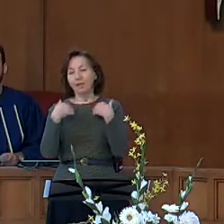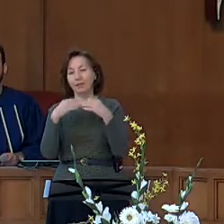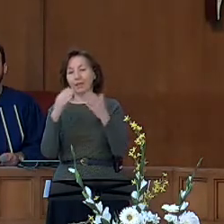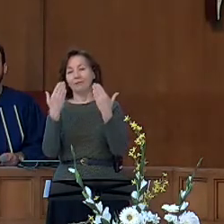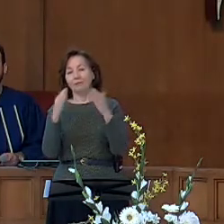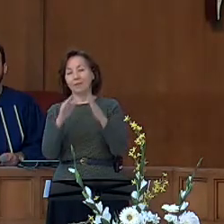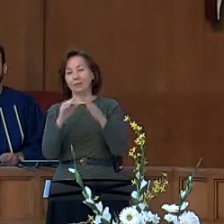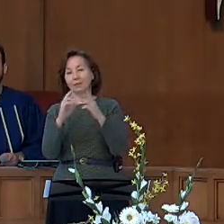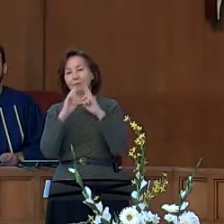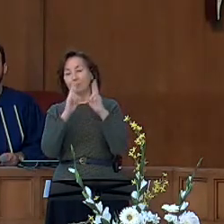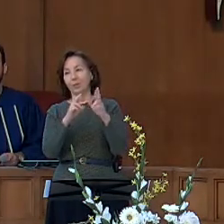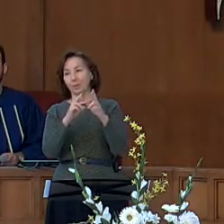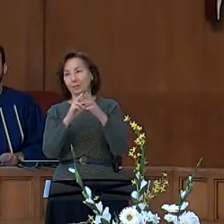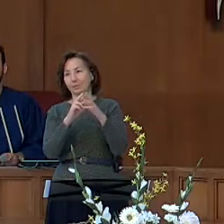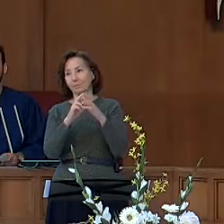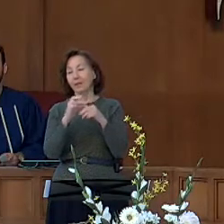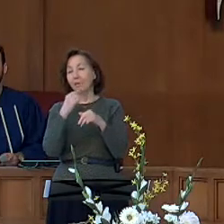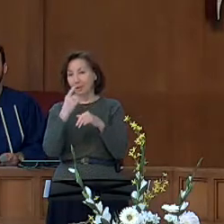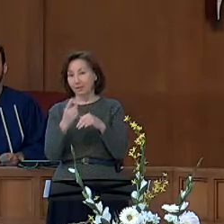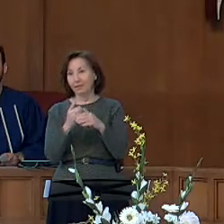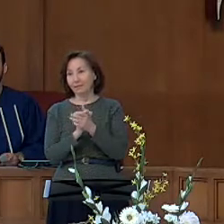week, but I want to tell you this at least.